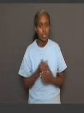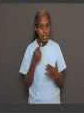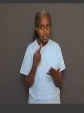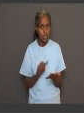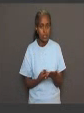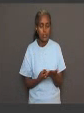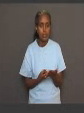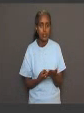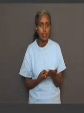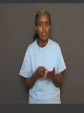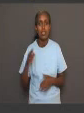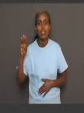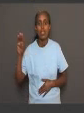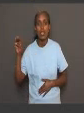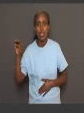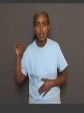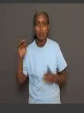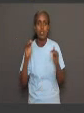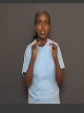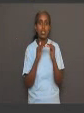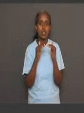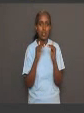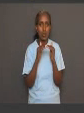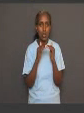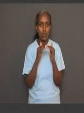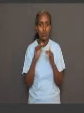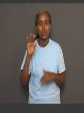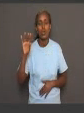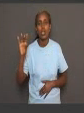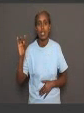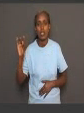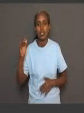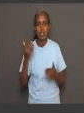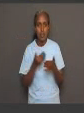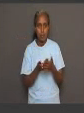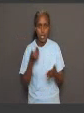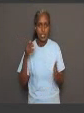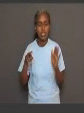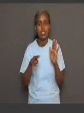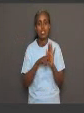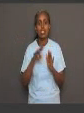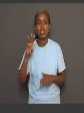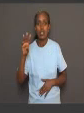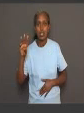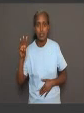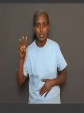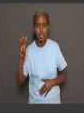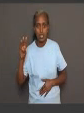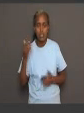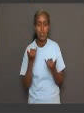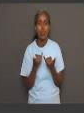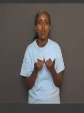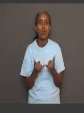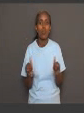Thus, M is equal to 8 minus -6